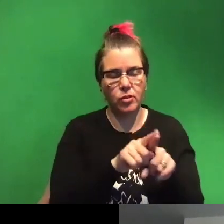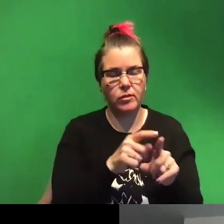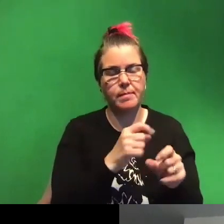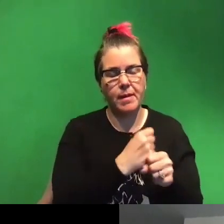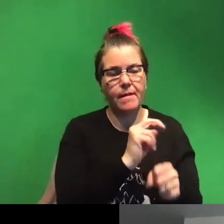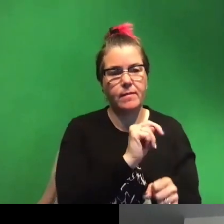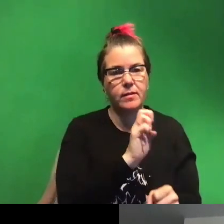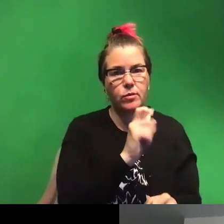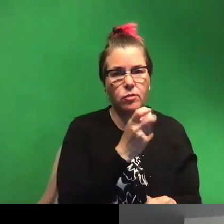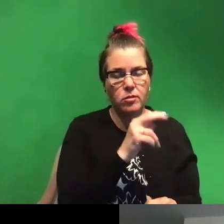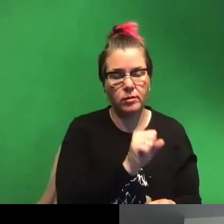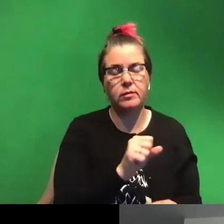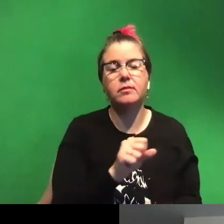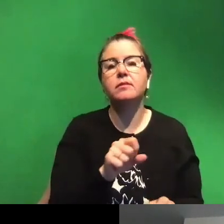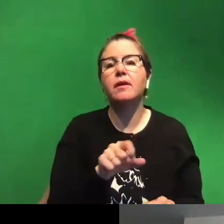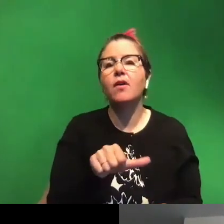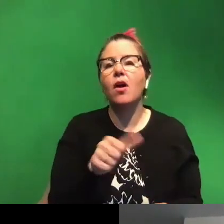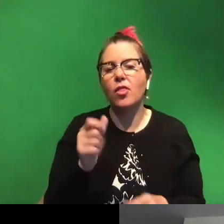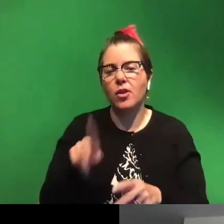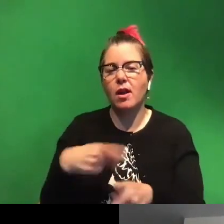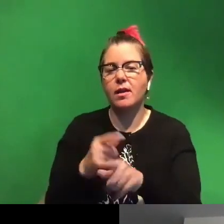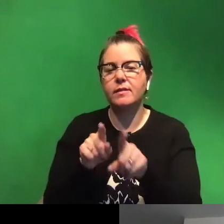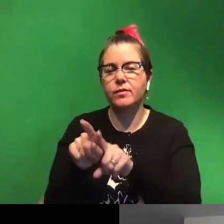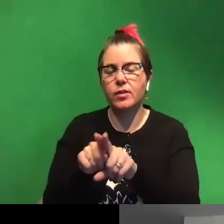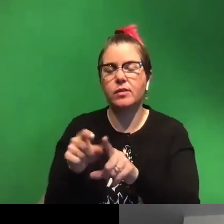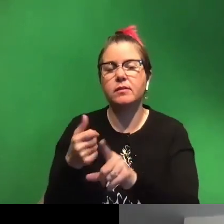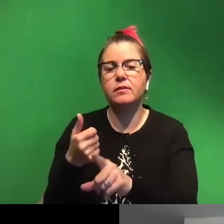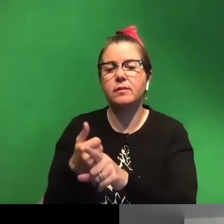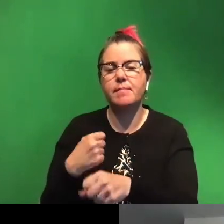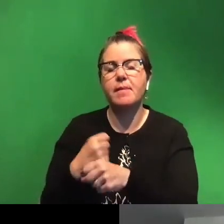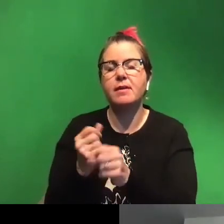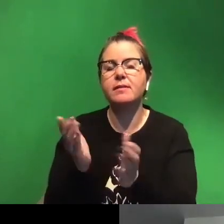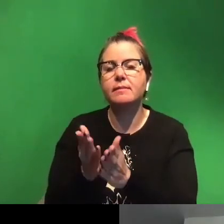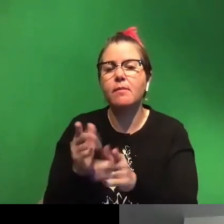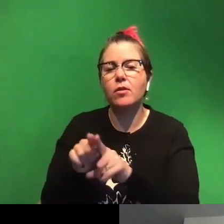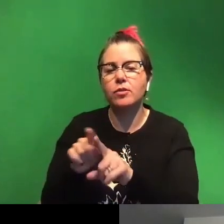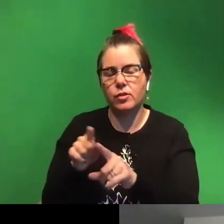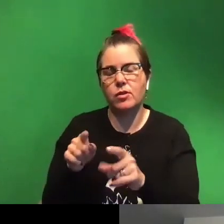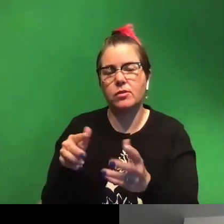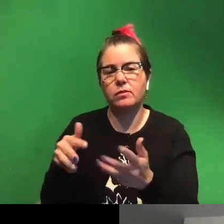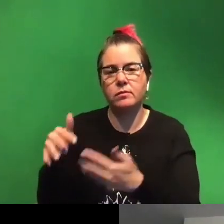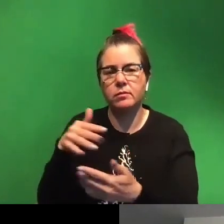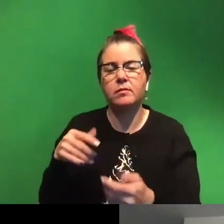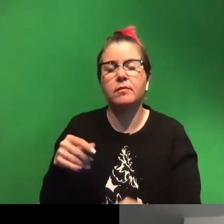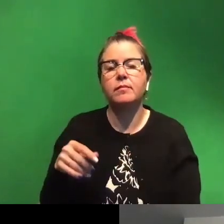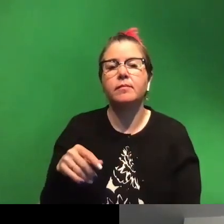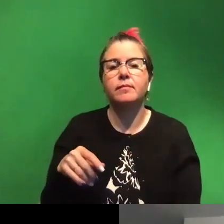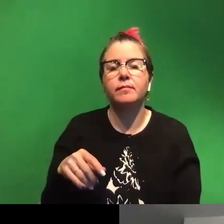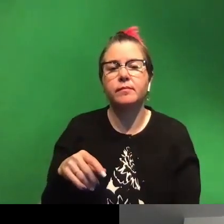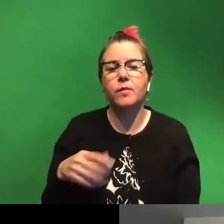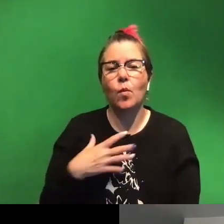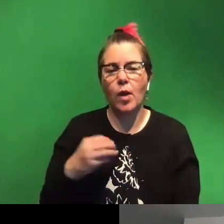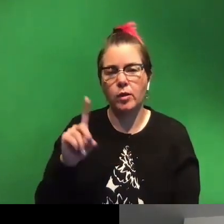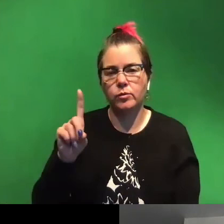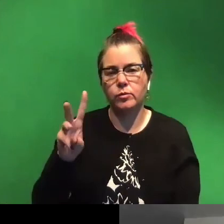you have other kinds of stars that are produced by smaller stars exploding, white dwarfs,